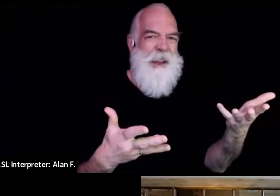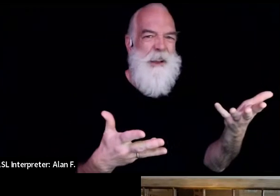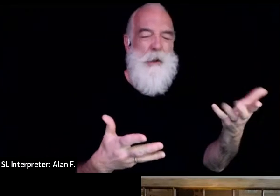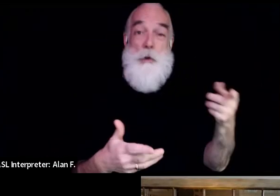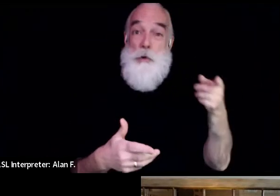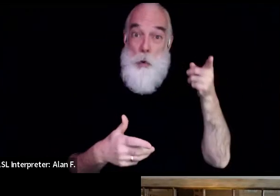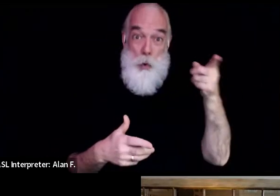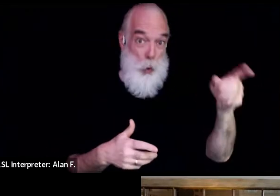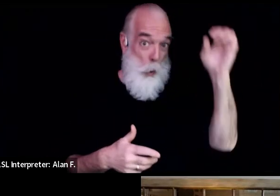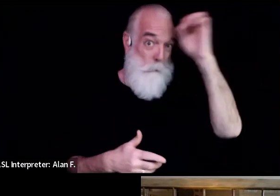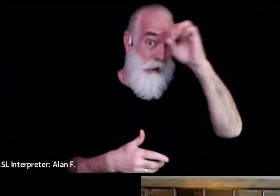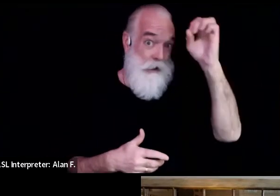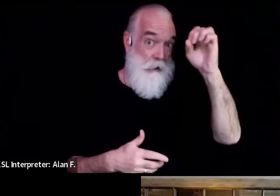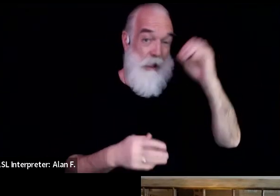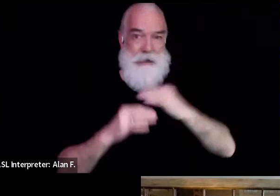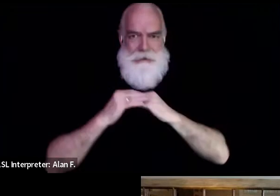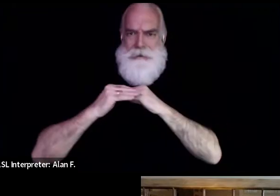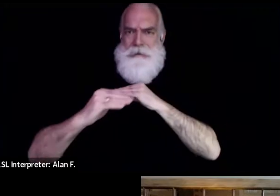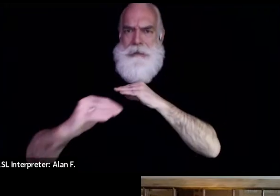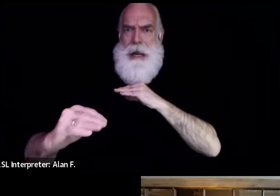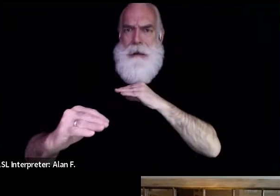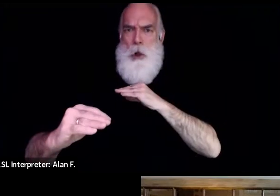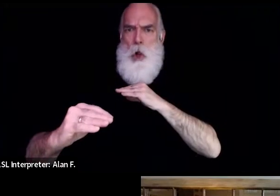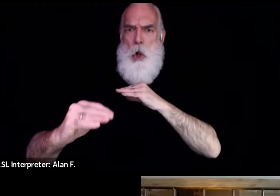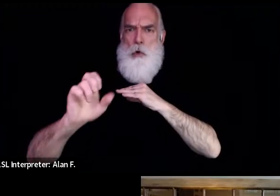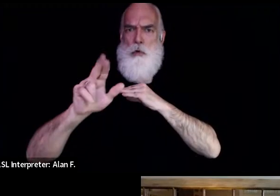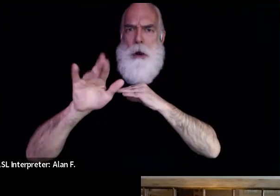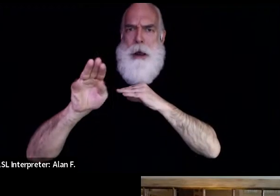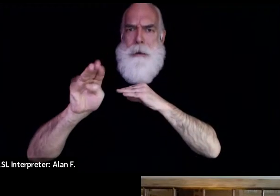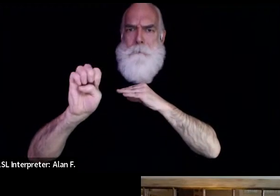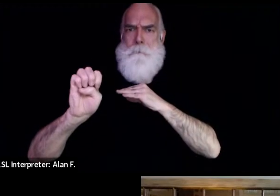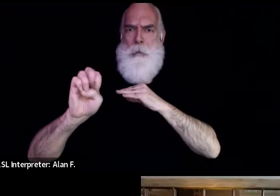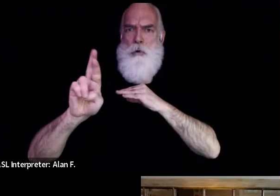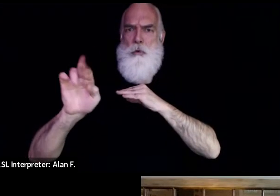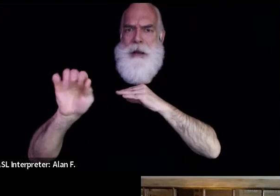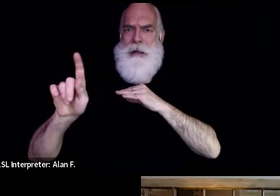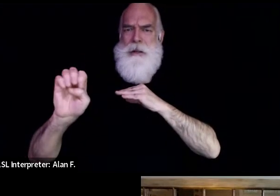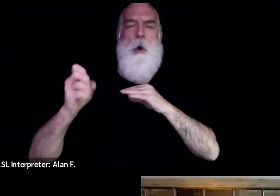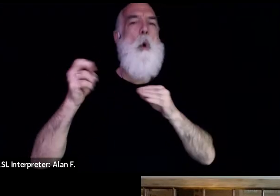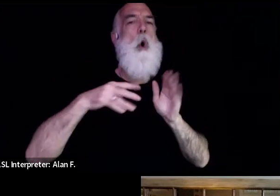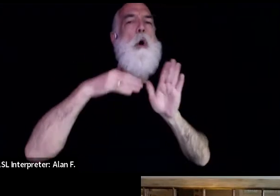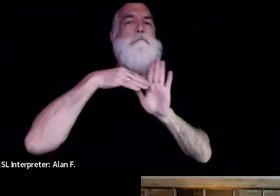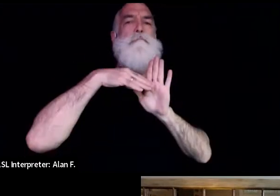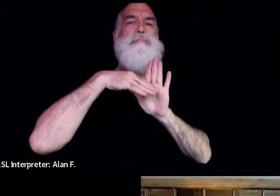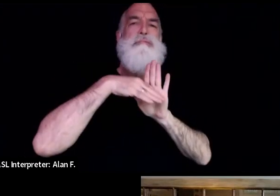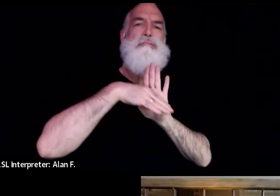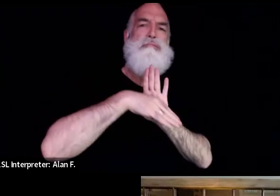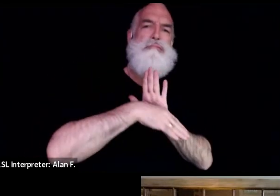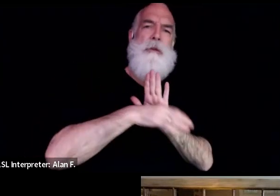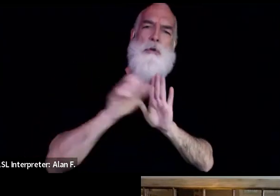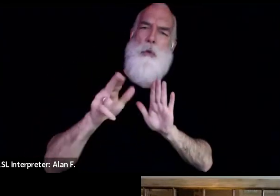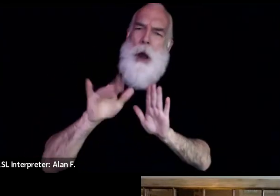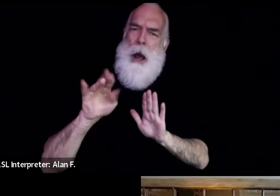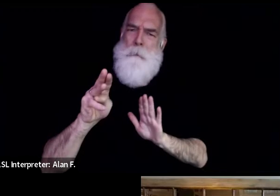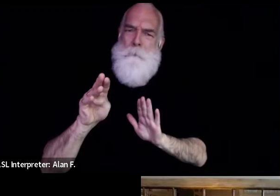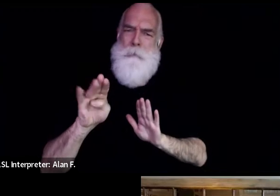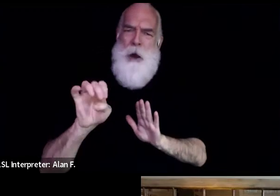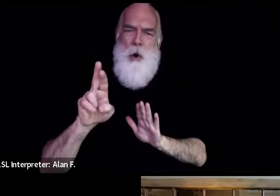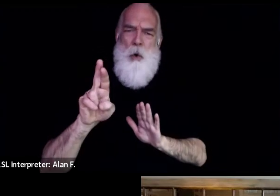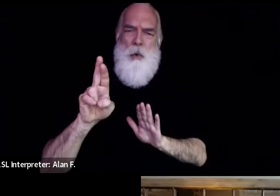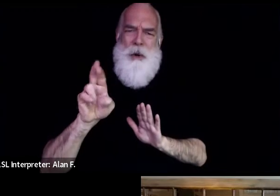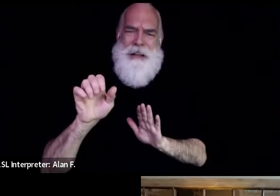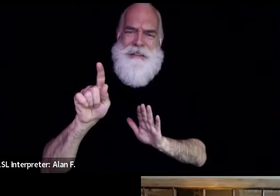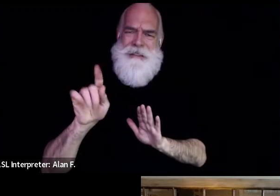rate the prerequisite to sustaining public support for criminal justice reform? Can you move forward and have a